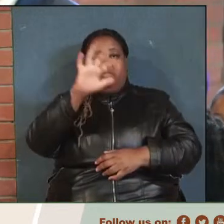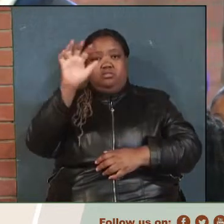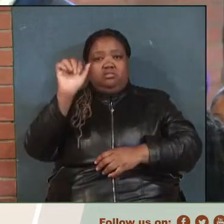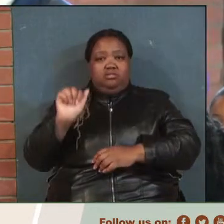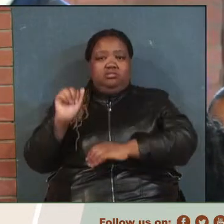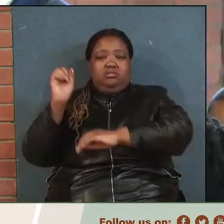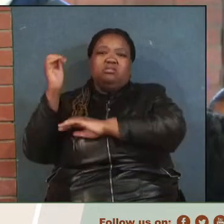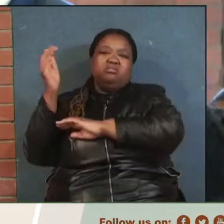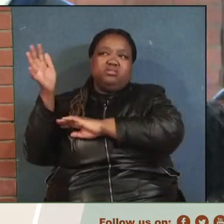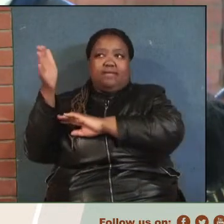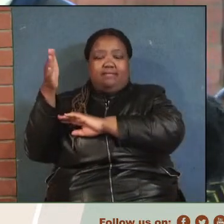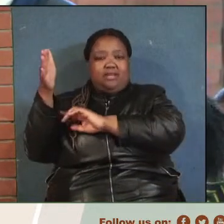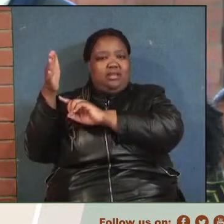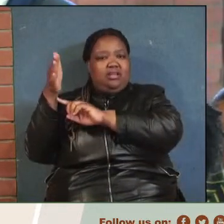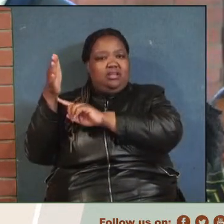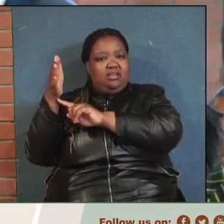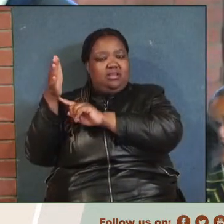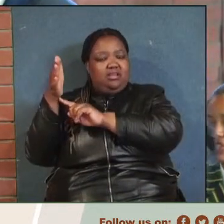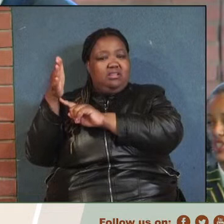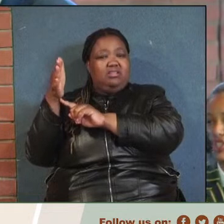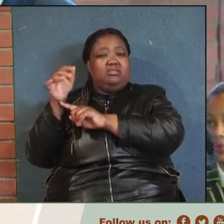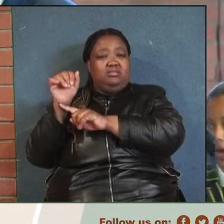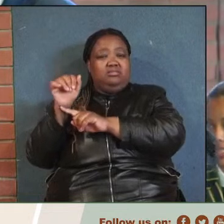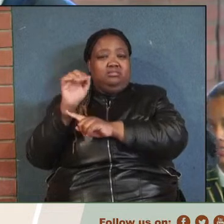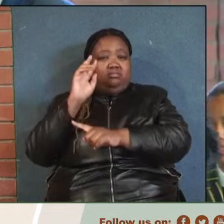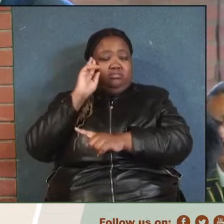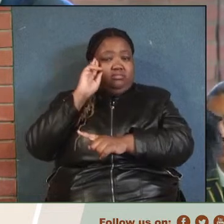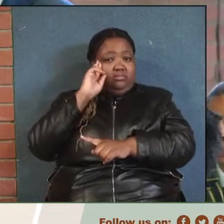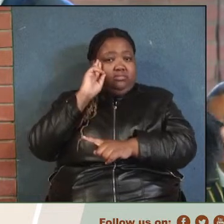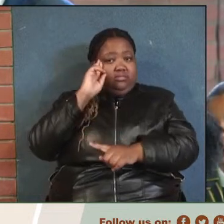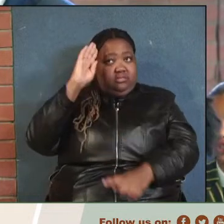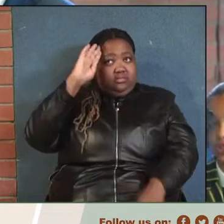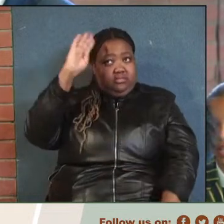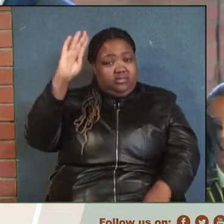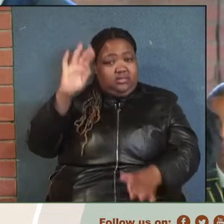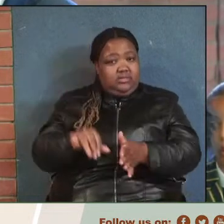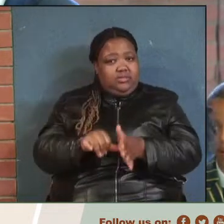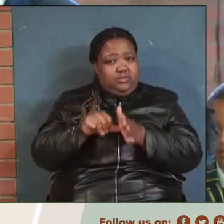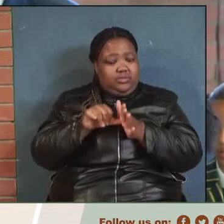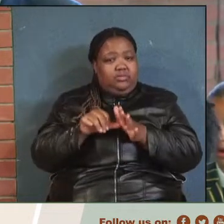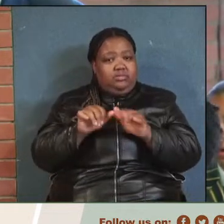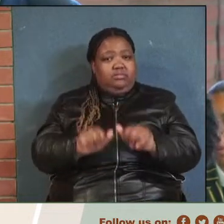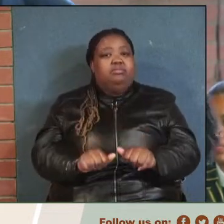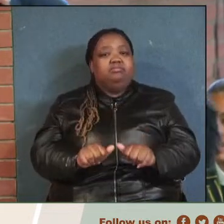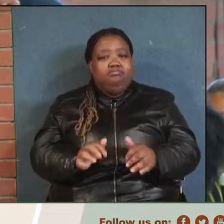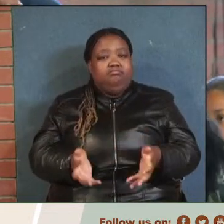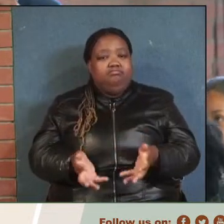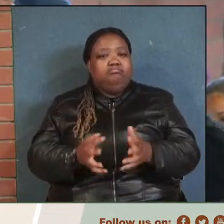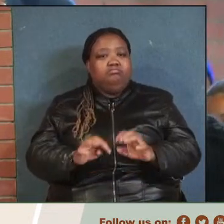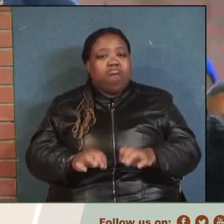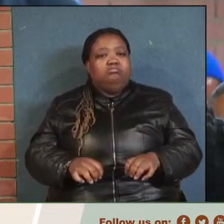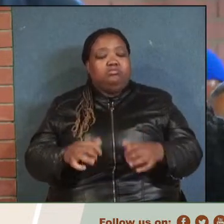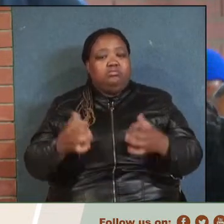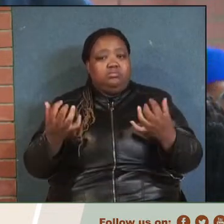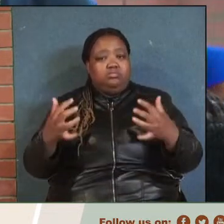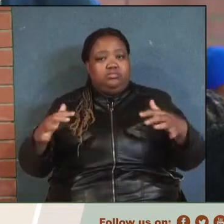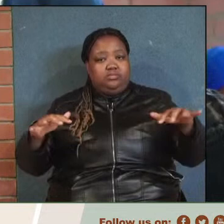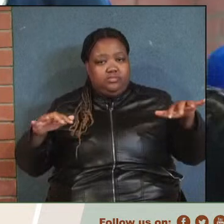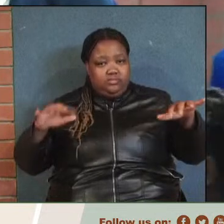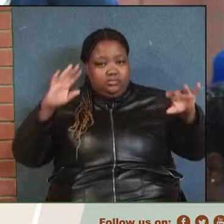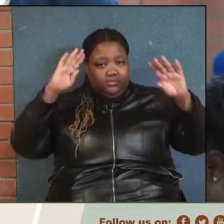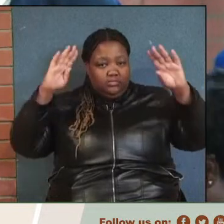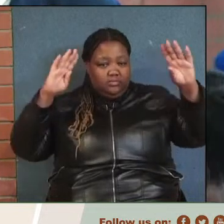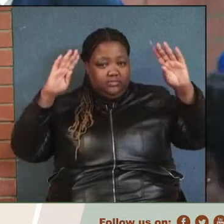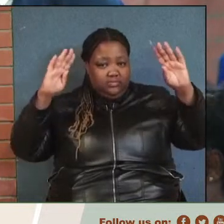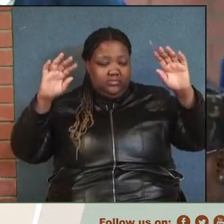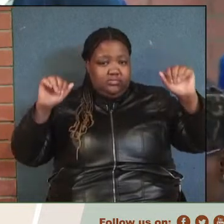Honourable Deputy Speaker reminds me that greetings are the most fundamental element of our nation. Therefore, Honourable Parliamentarians, consider yourselves greeted.